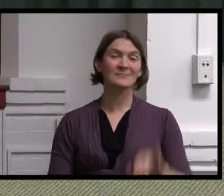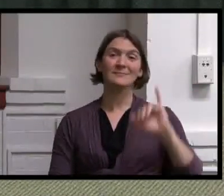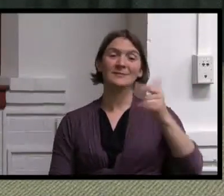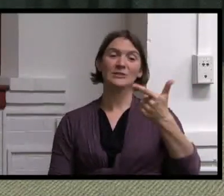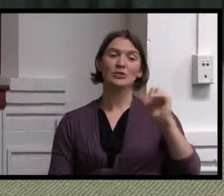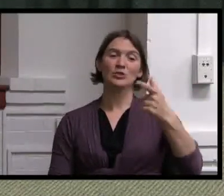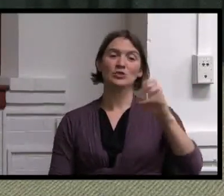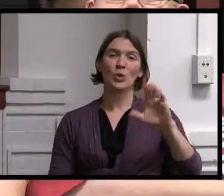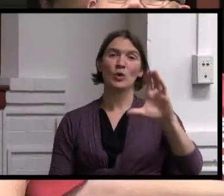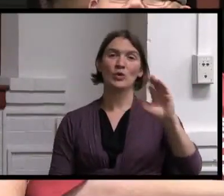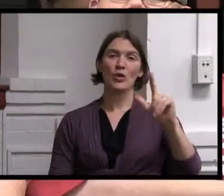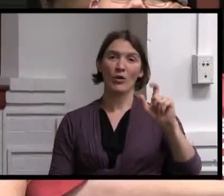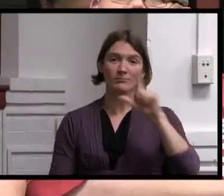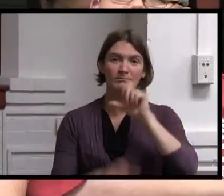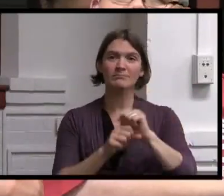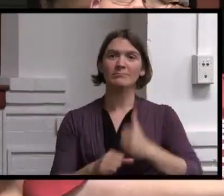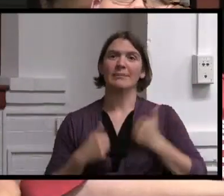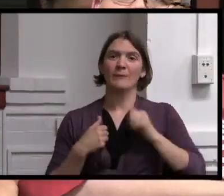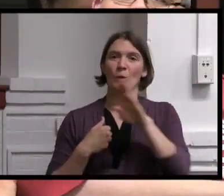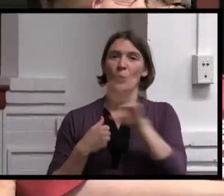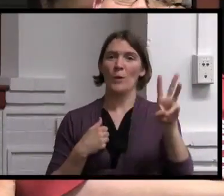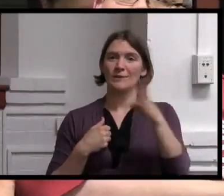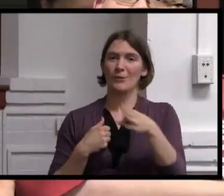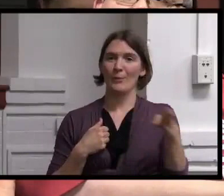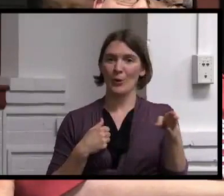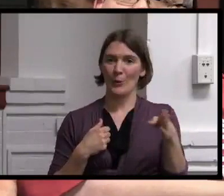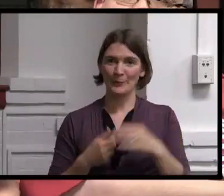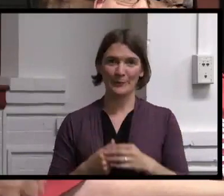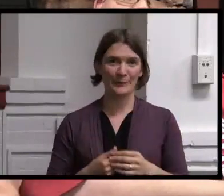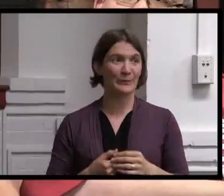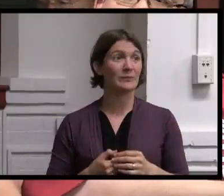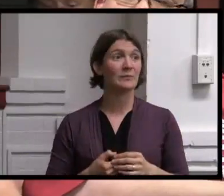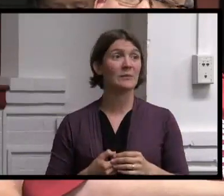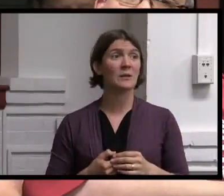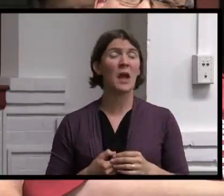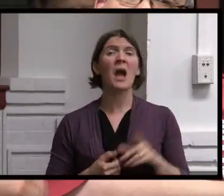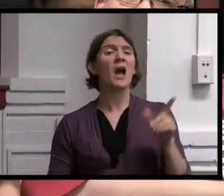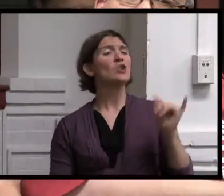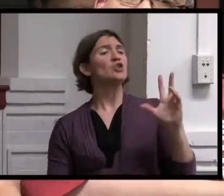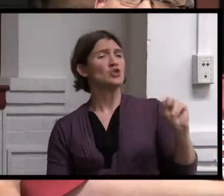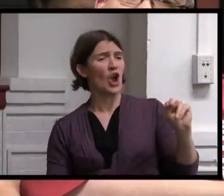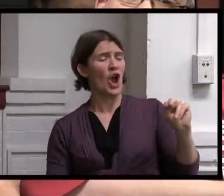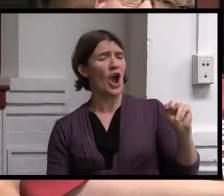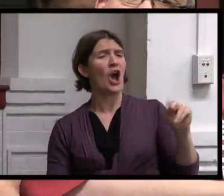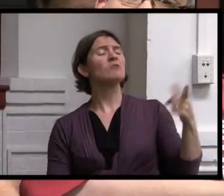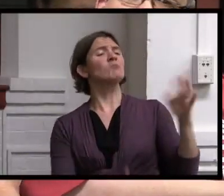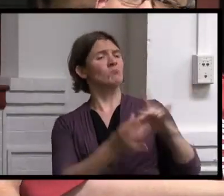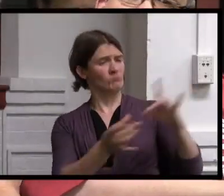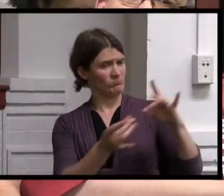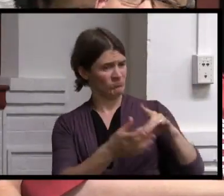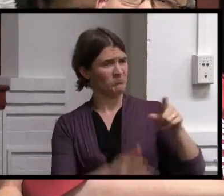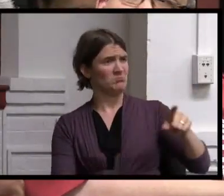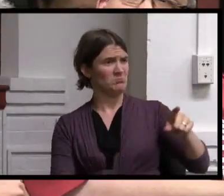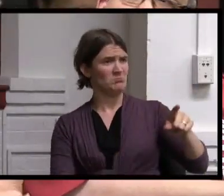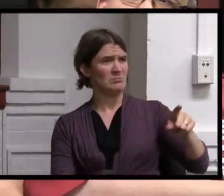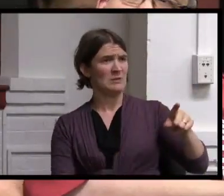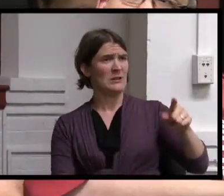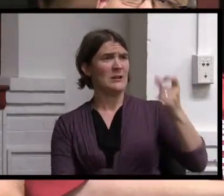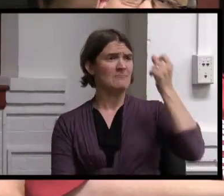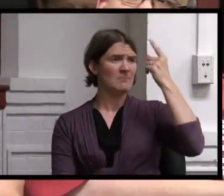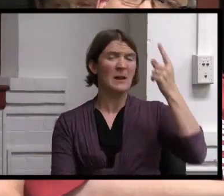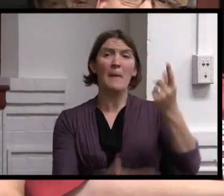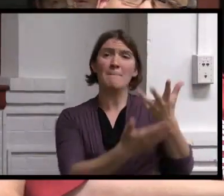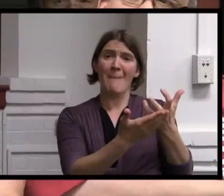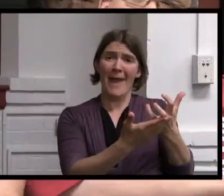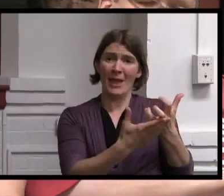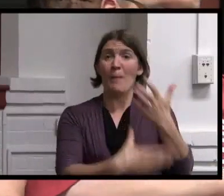George Carville, I live in West Brattleboro. I hear what you're saying, John, about, you know,